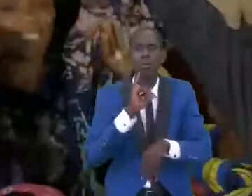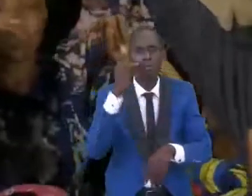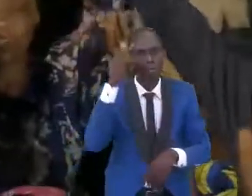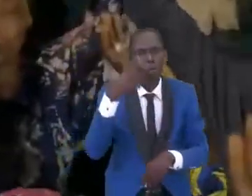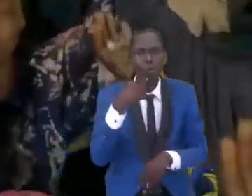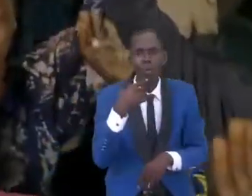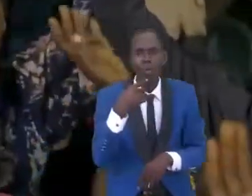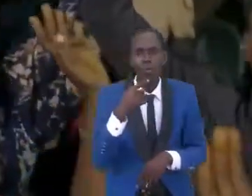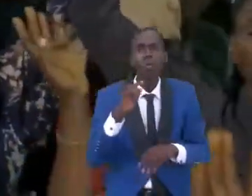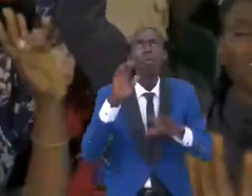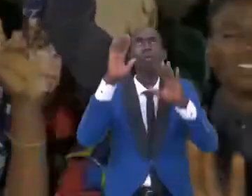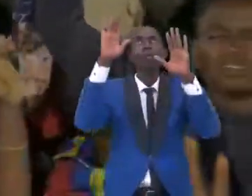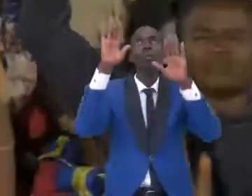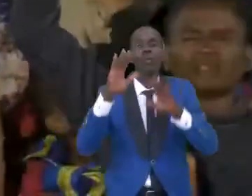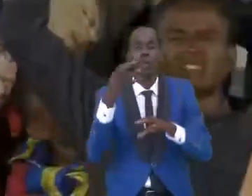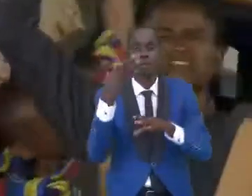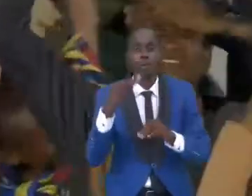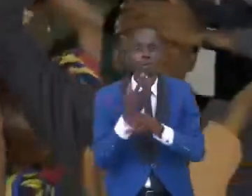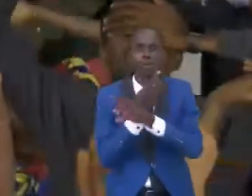Wonder of deliverance.